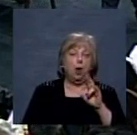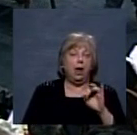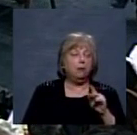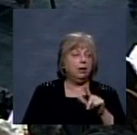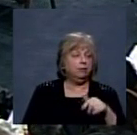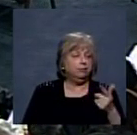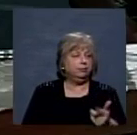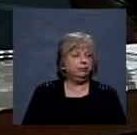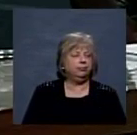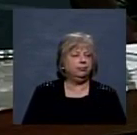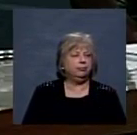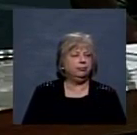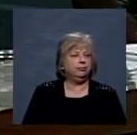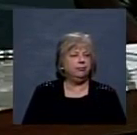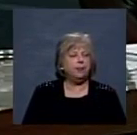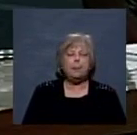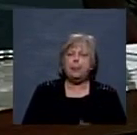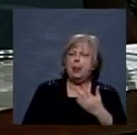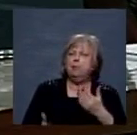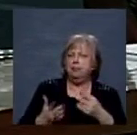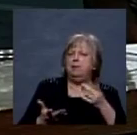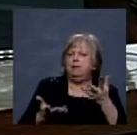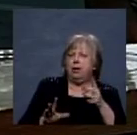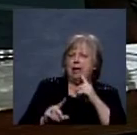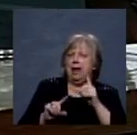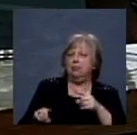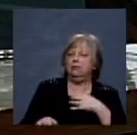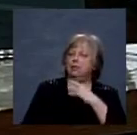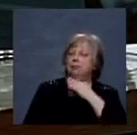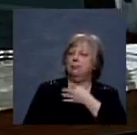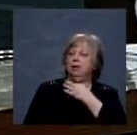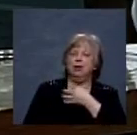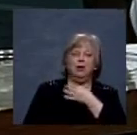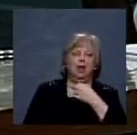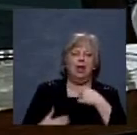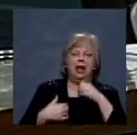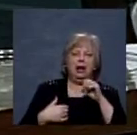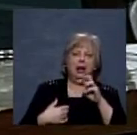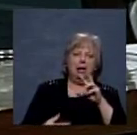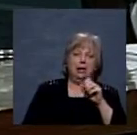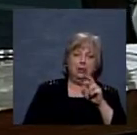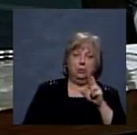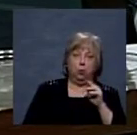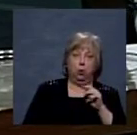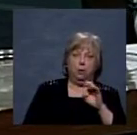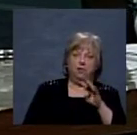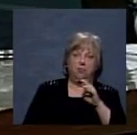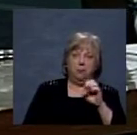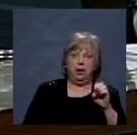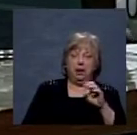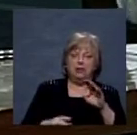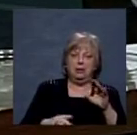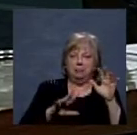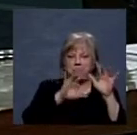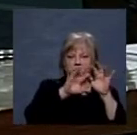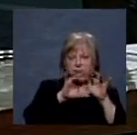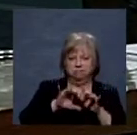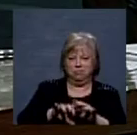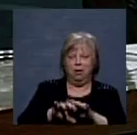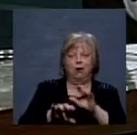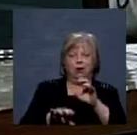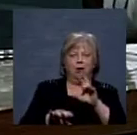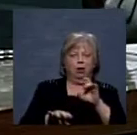perhaps, though. Well, you may have answered it. I was curious to know. I had a swarm of bees that landed on a crepe myrtle tree. It was a